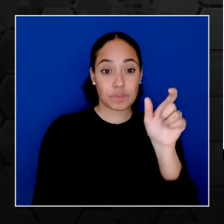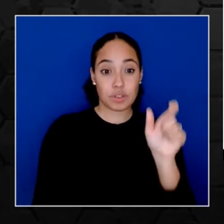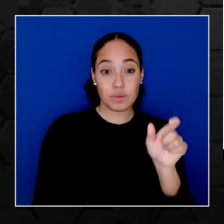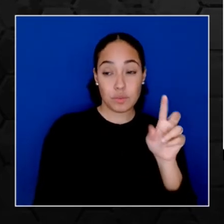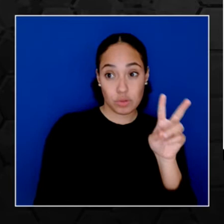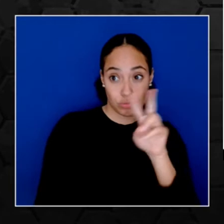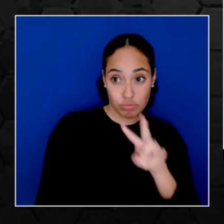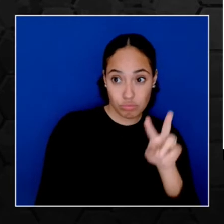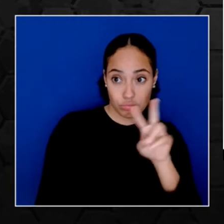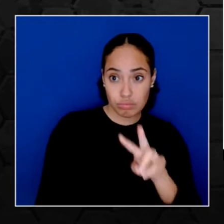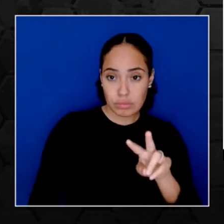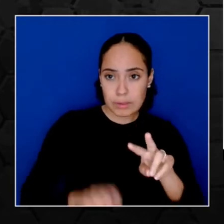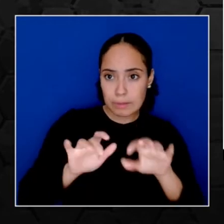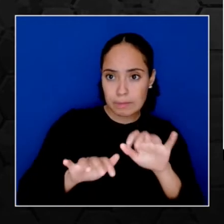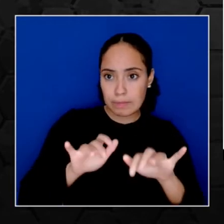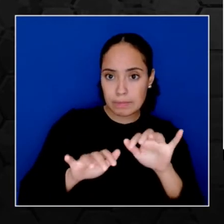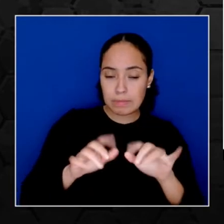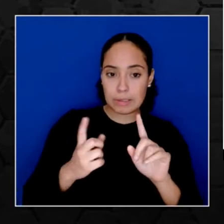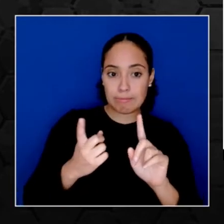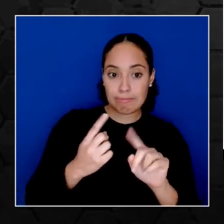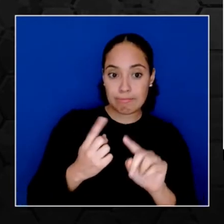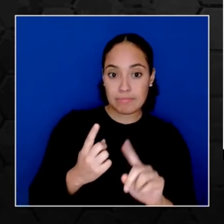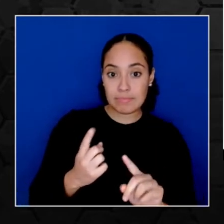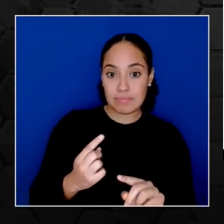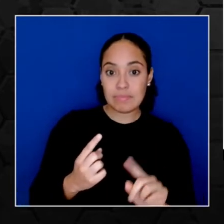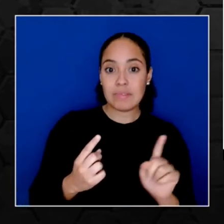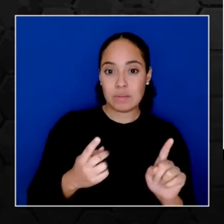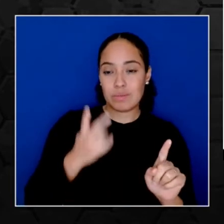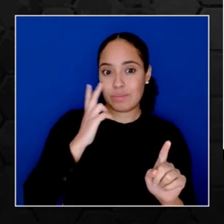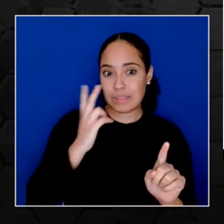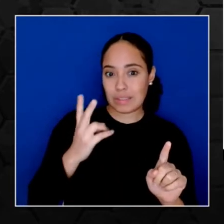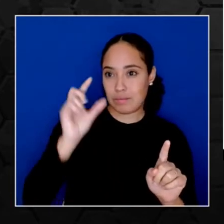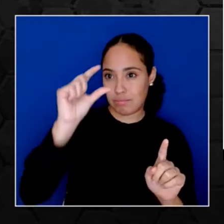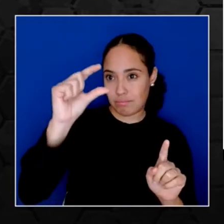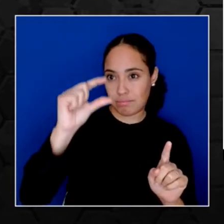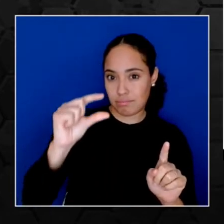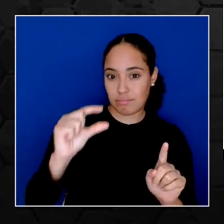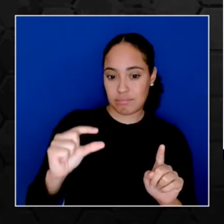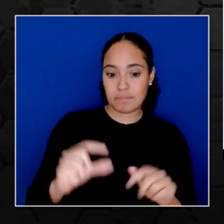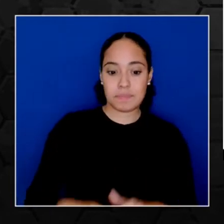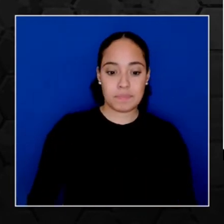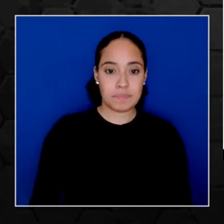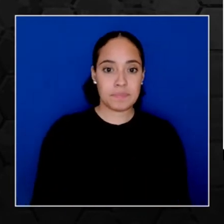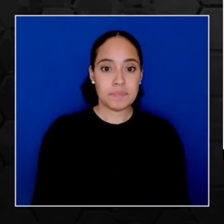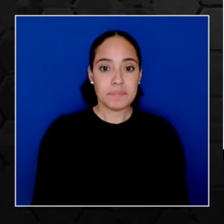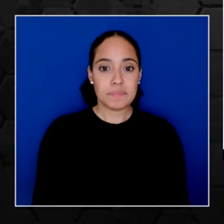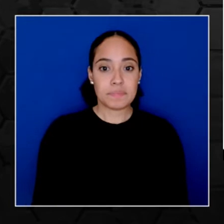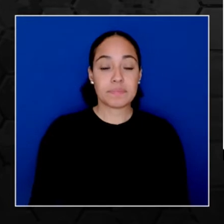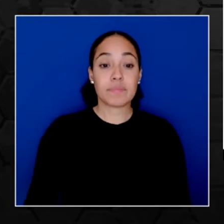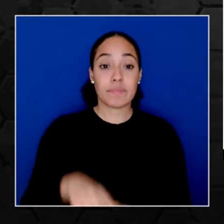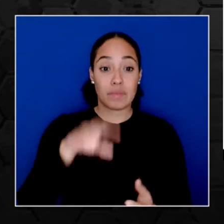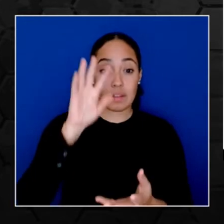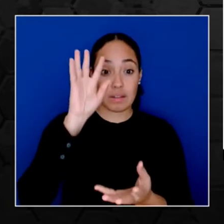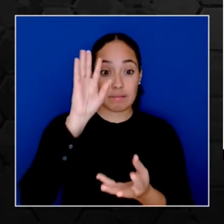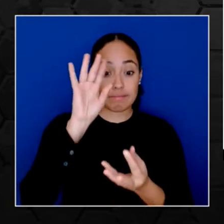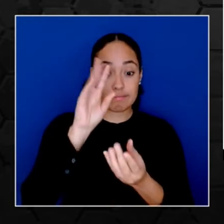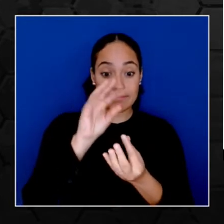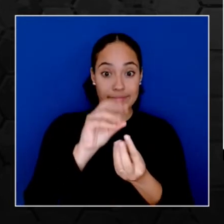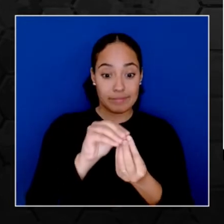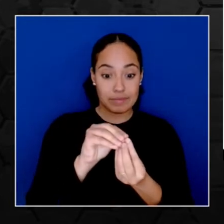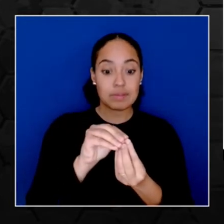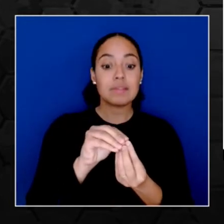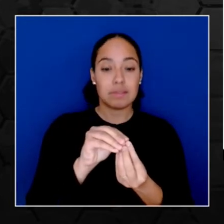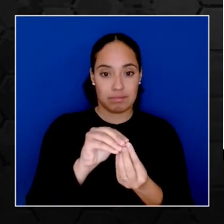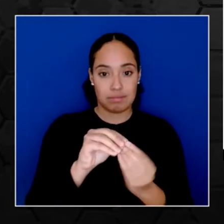number again. And once all of this is connected, we will simply thank them for giving their vitals. So for that, it's simply a